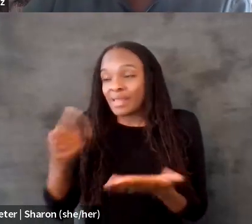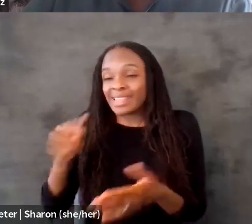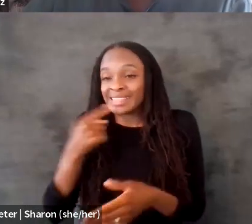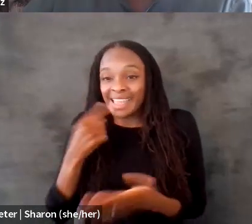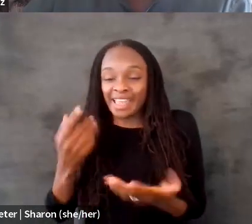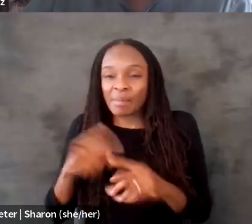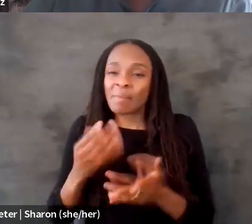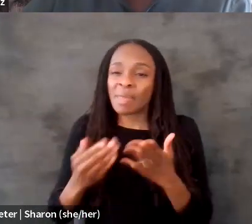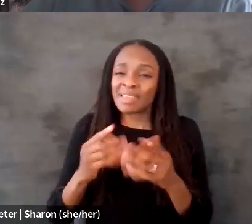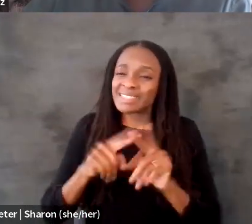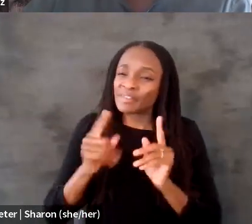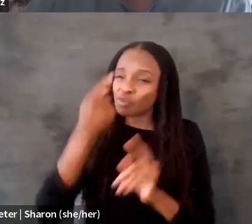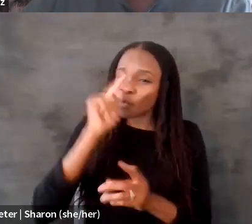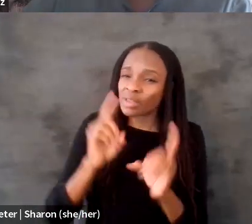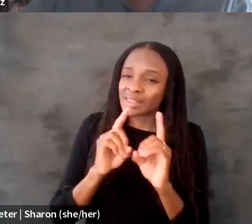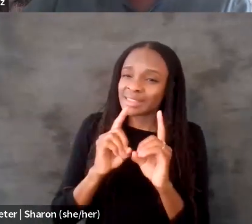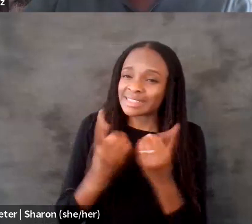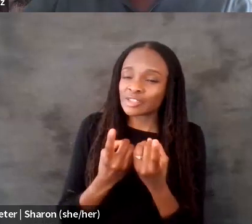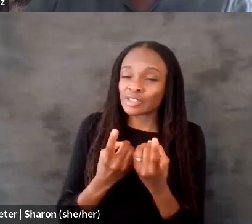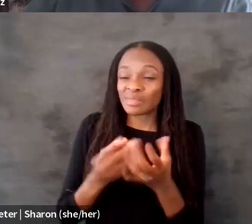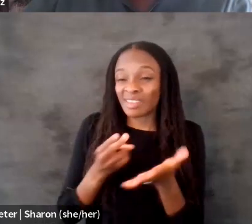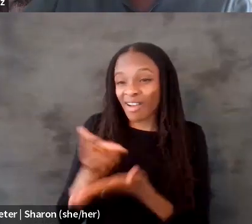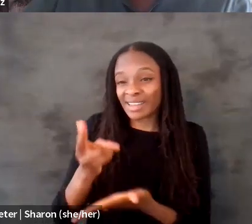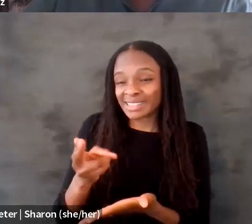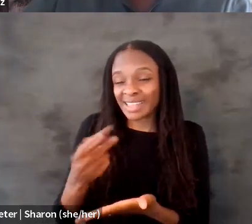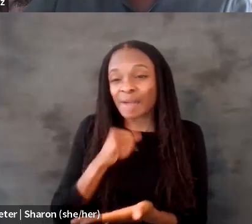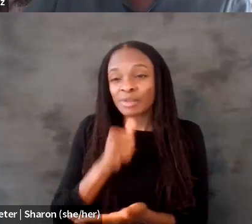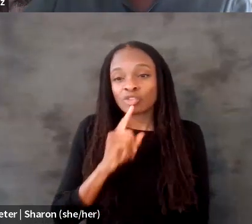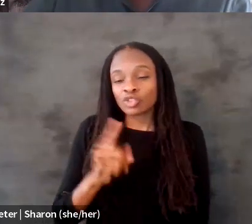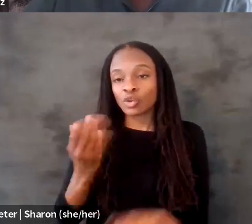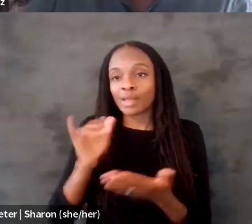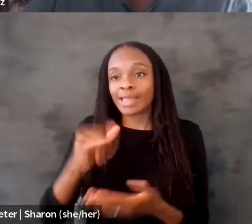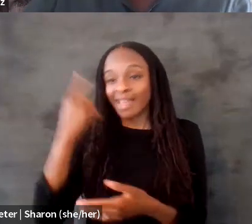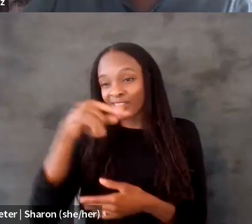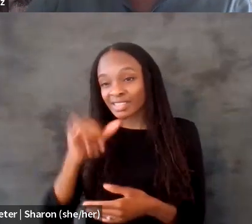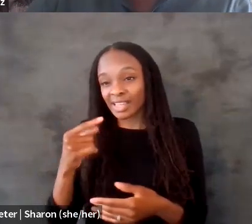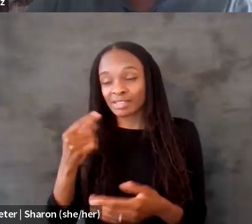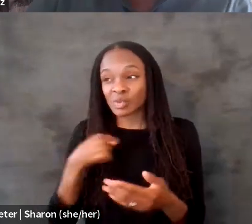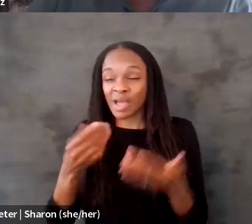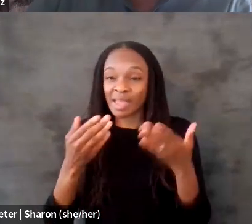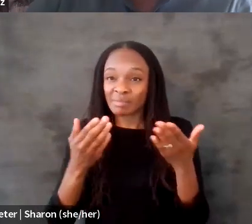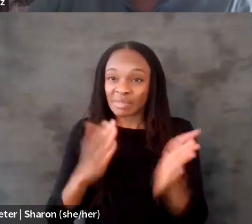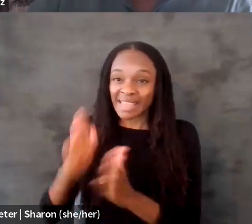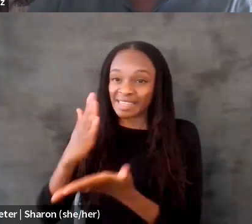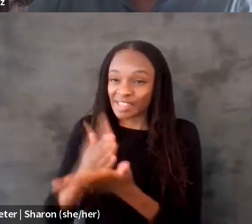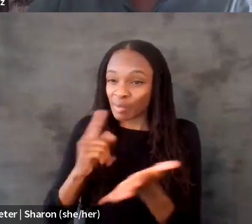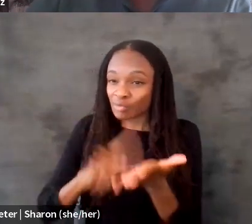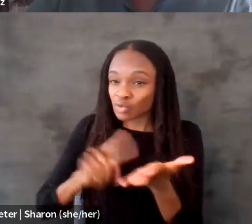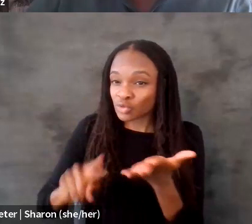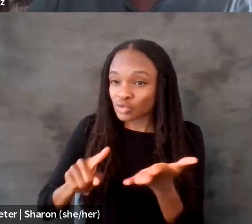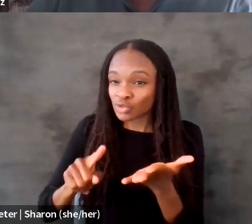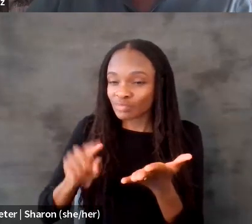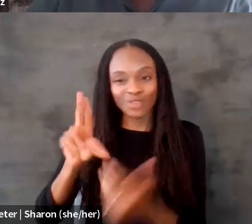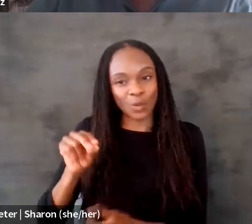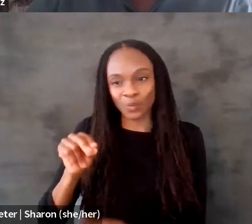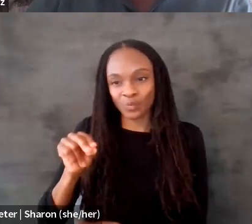in the district. So just being really honest and transparent, I'm not sure what that looks like. Do I plan to stop doing the research? No, but